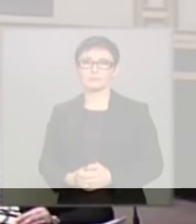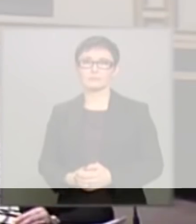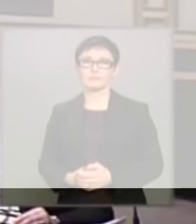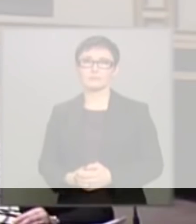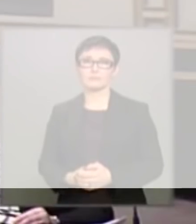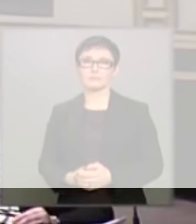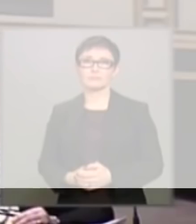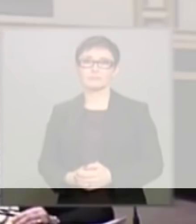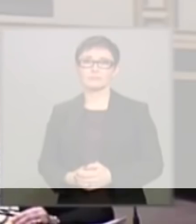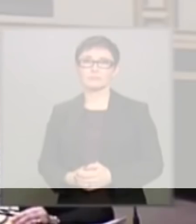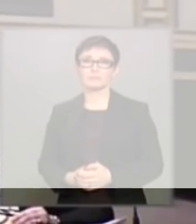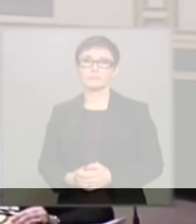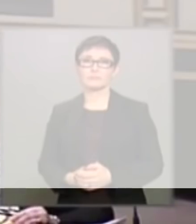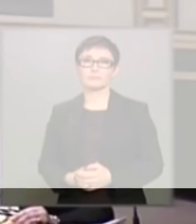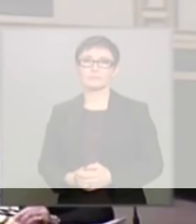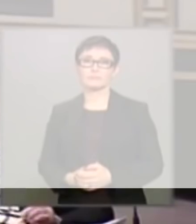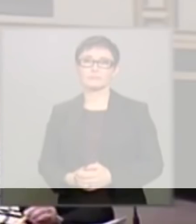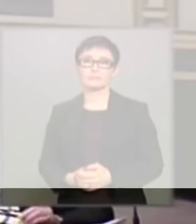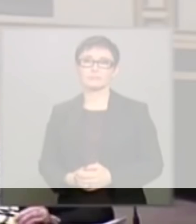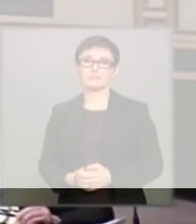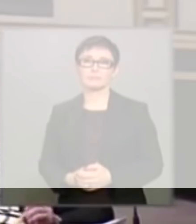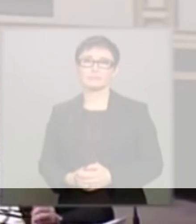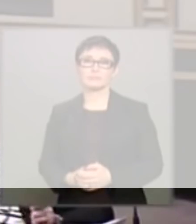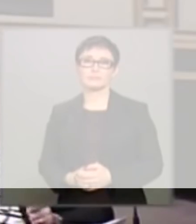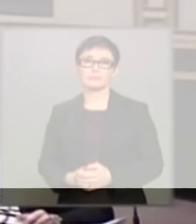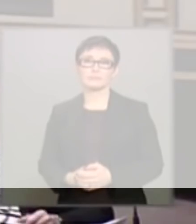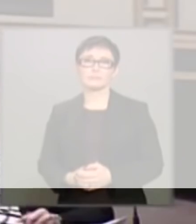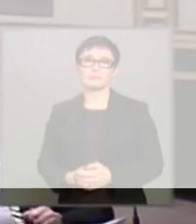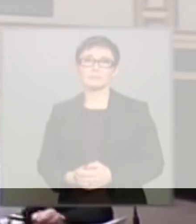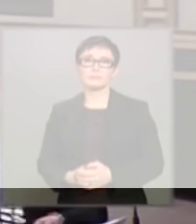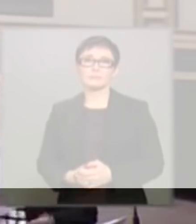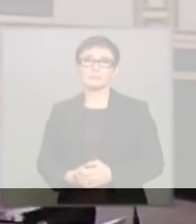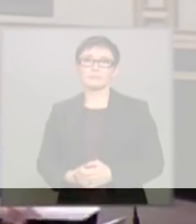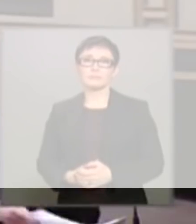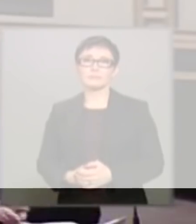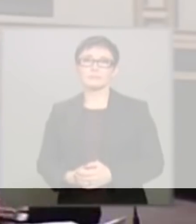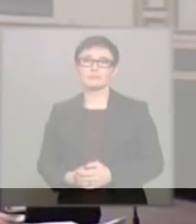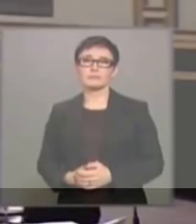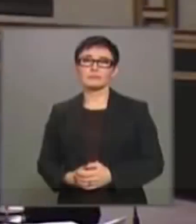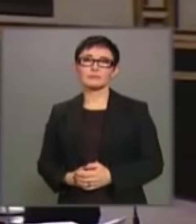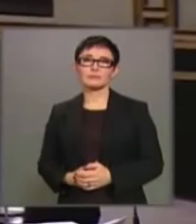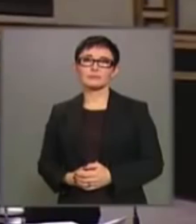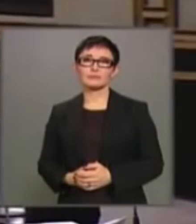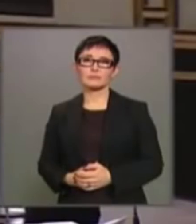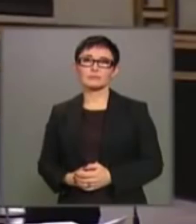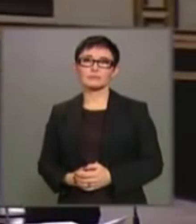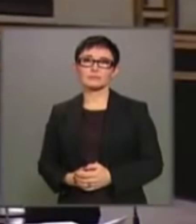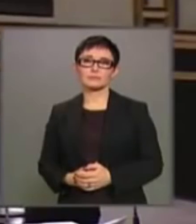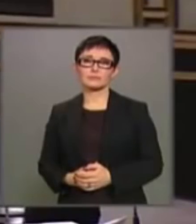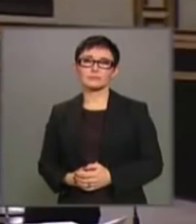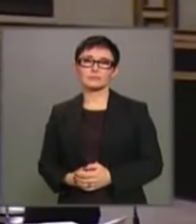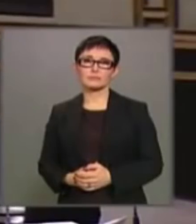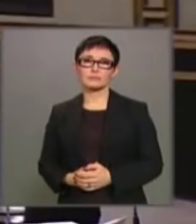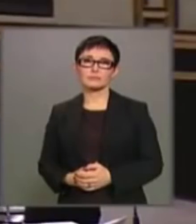it's totally commonplace for those two parties to be in the same government. The supposed right-wing and the supposed left-wing in the same government. It's like if